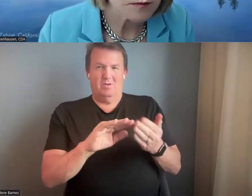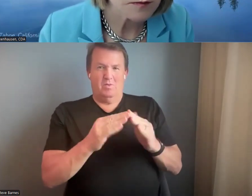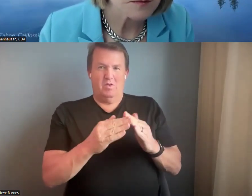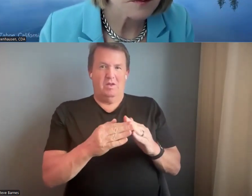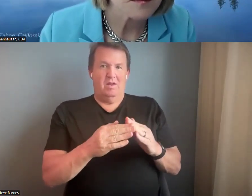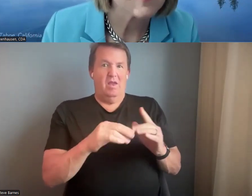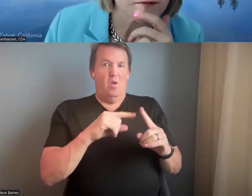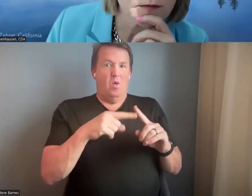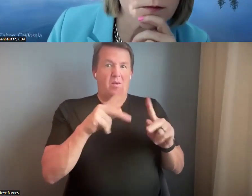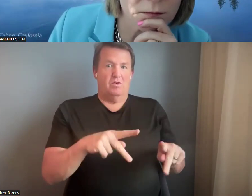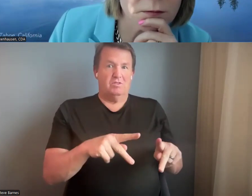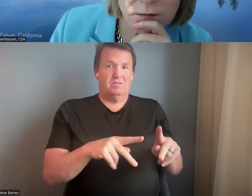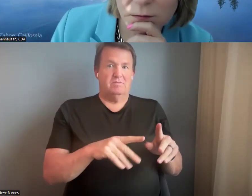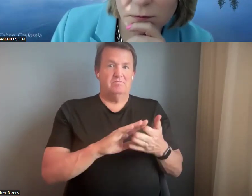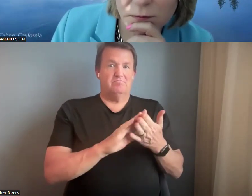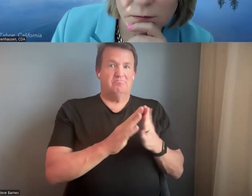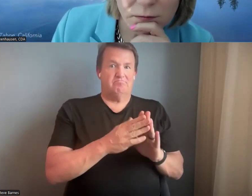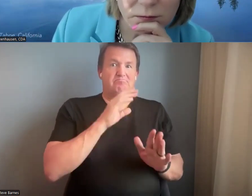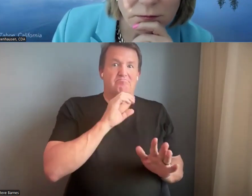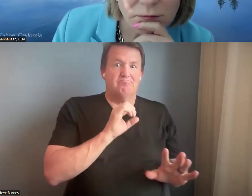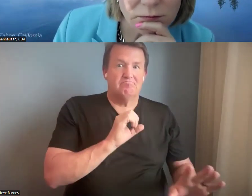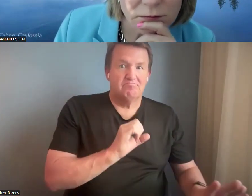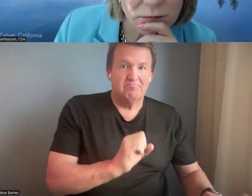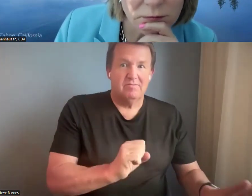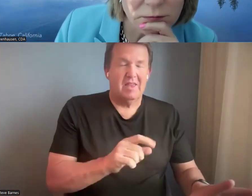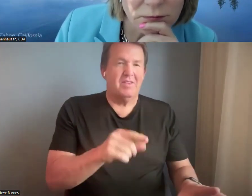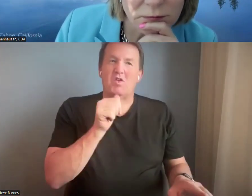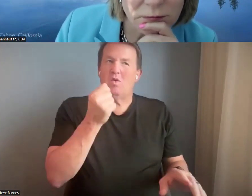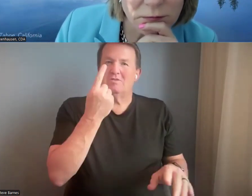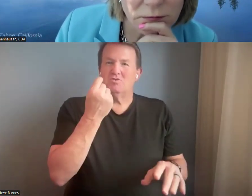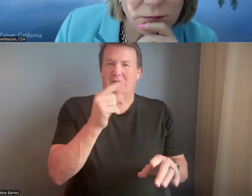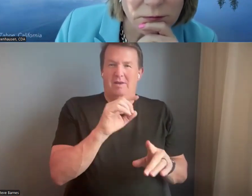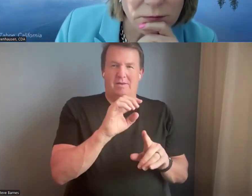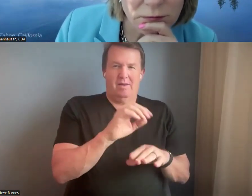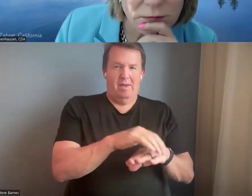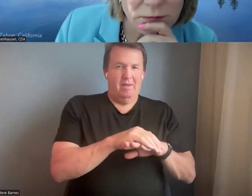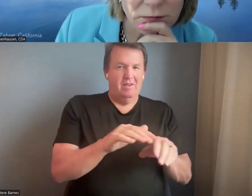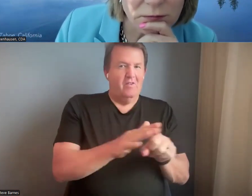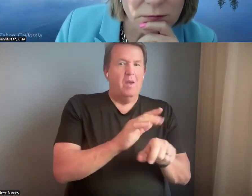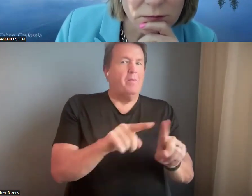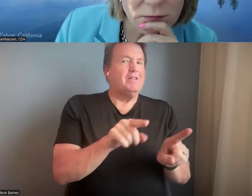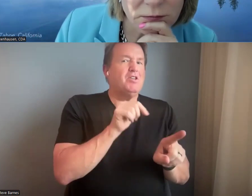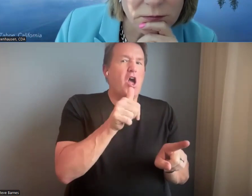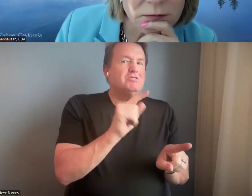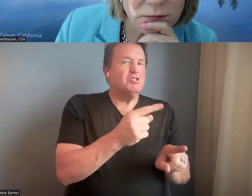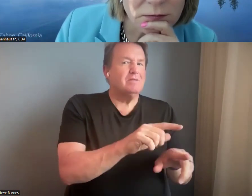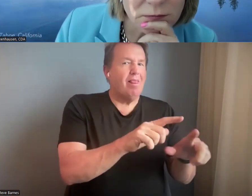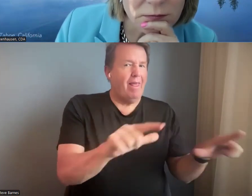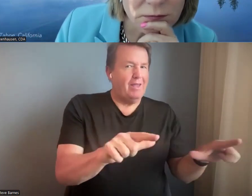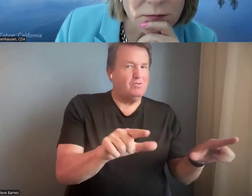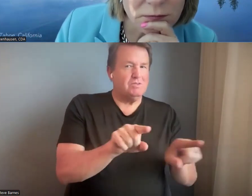understand English fully. But not only that, it's the cultural aspect of it. In her case,